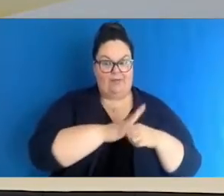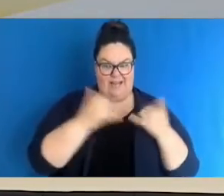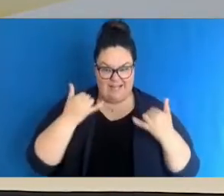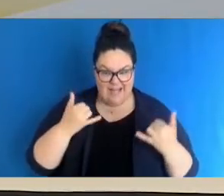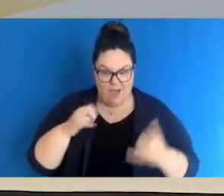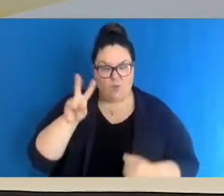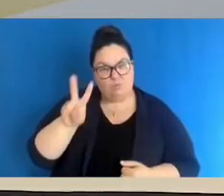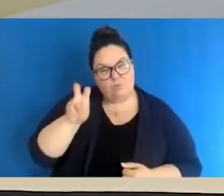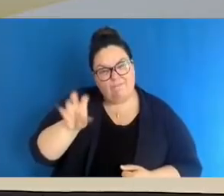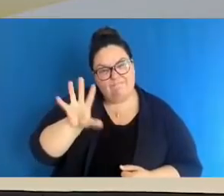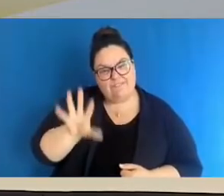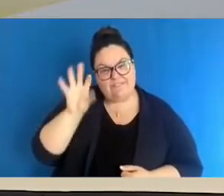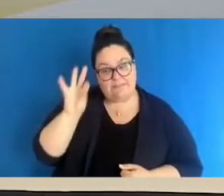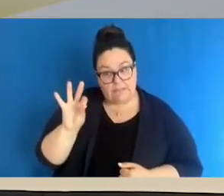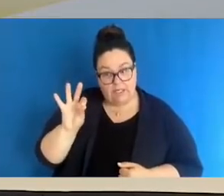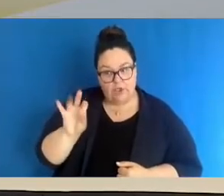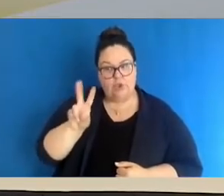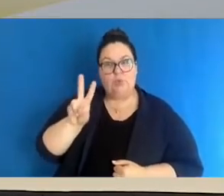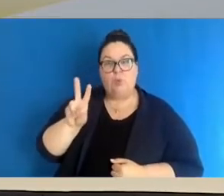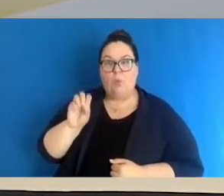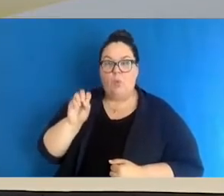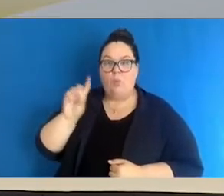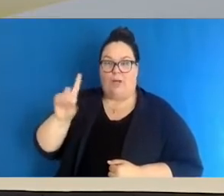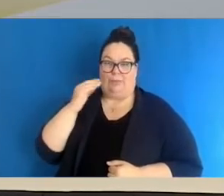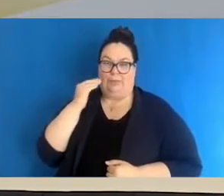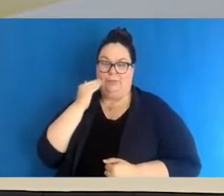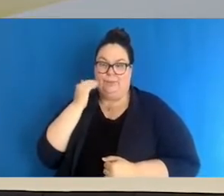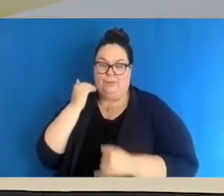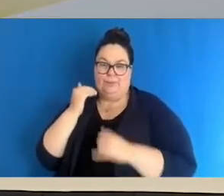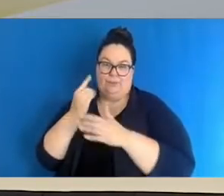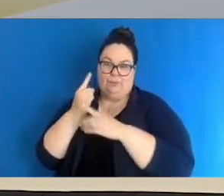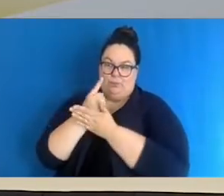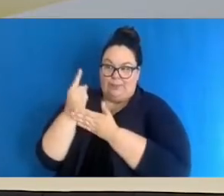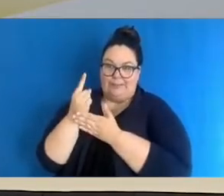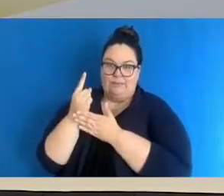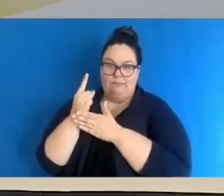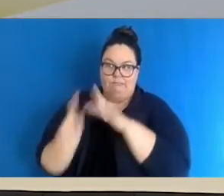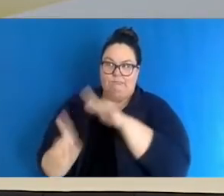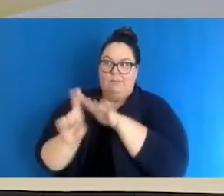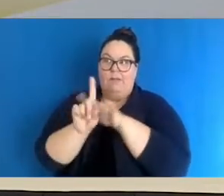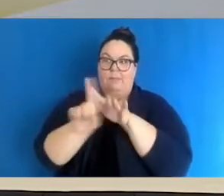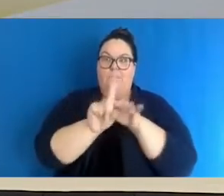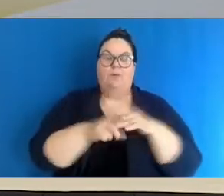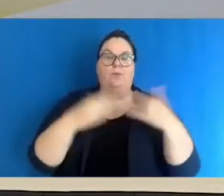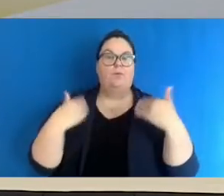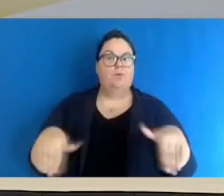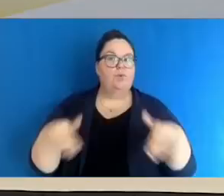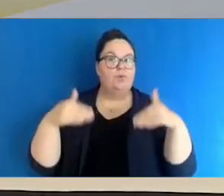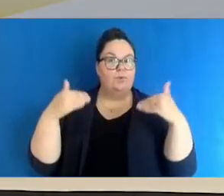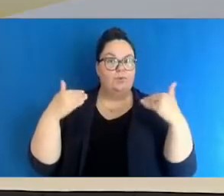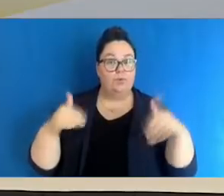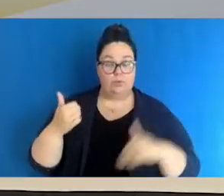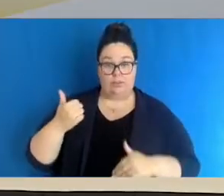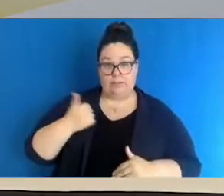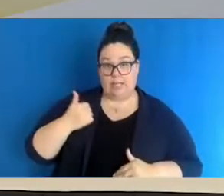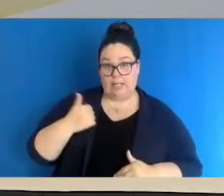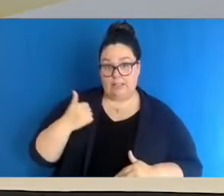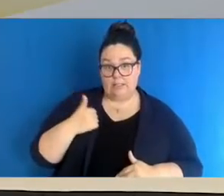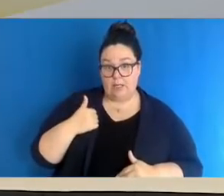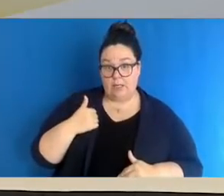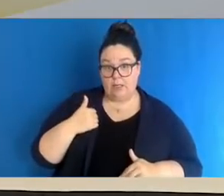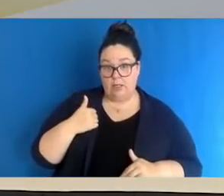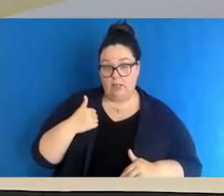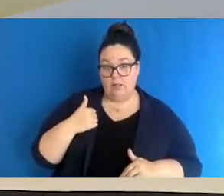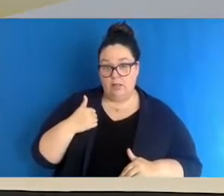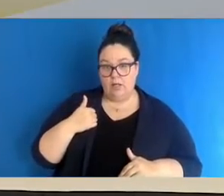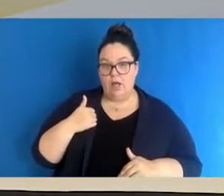region, with 201 new cases reported in the past week. In Canada, new cases